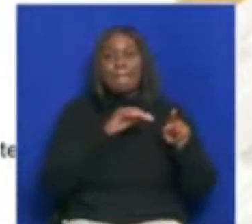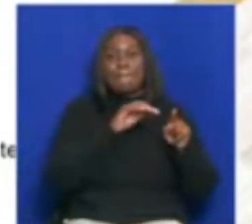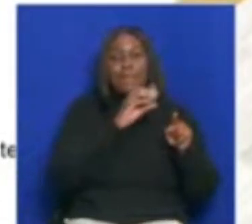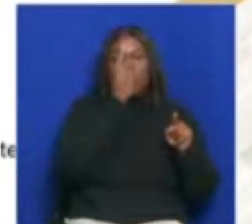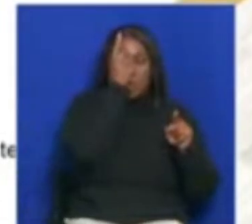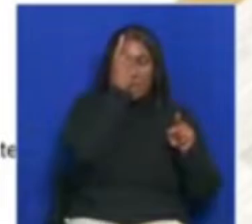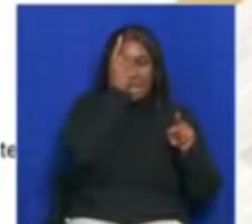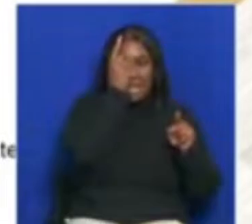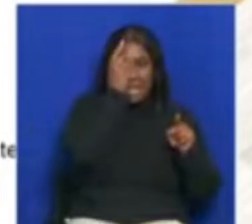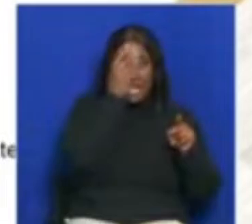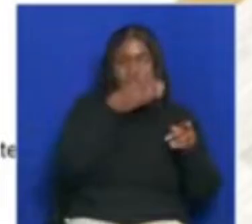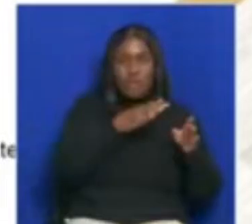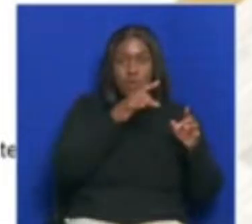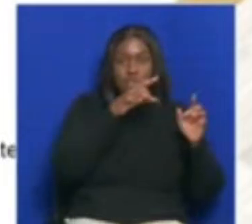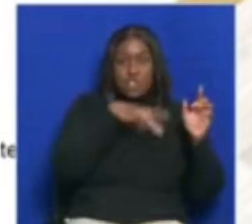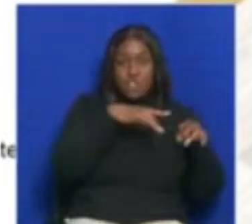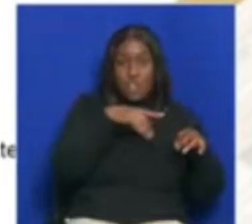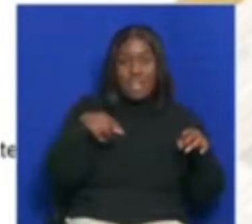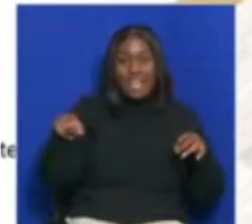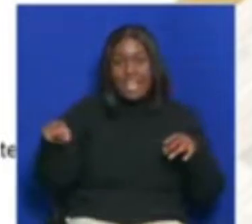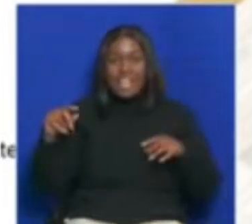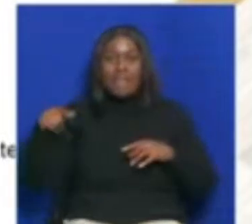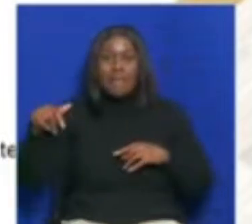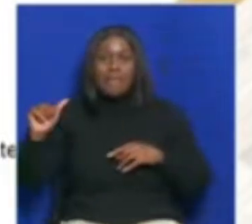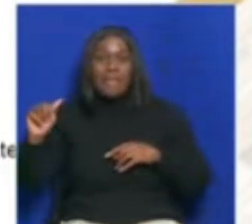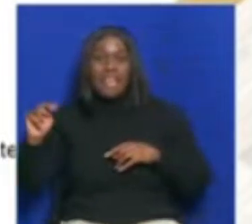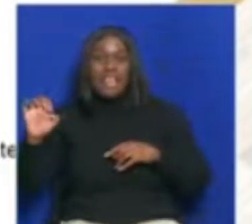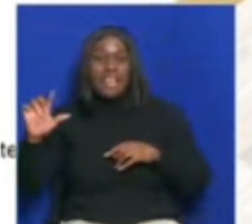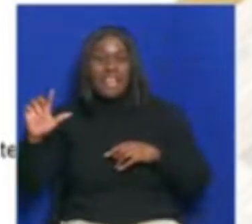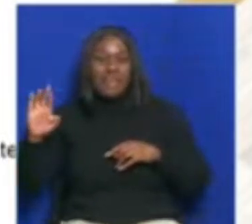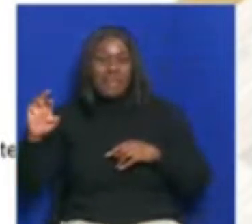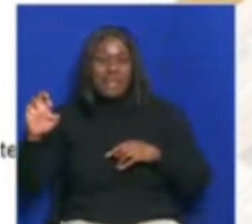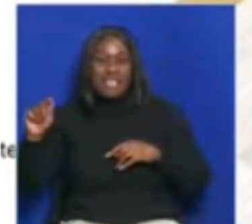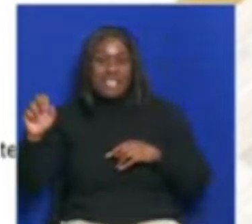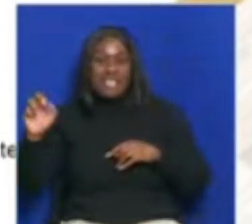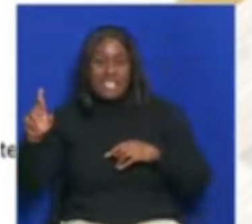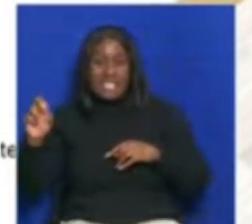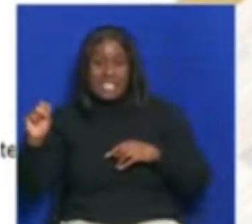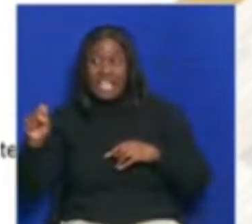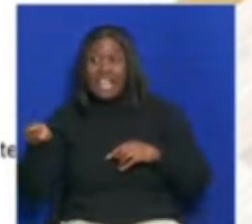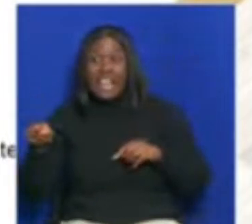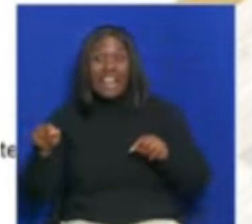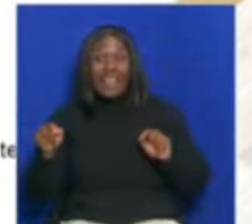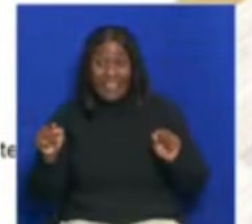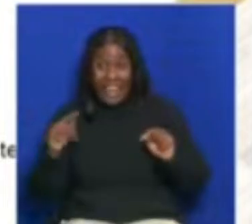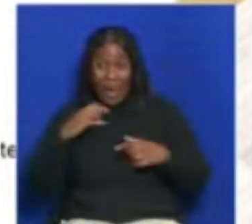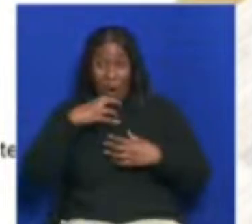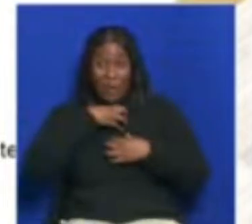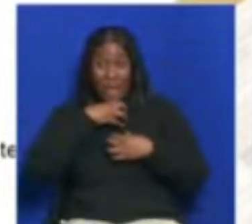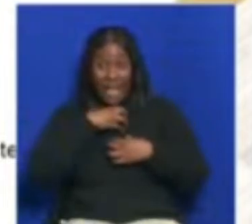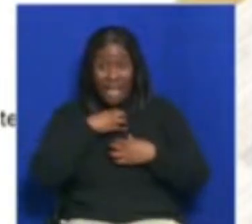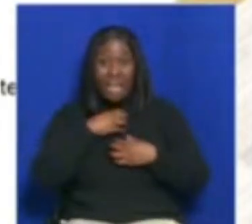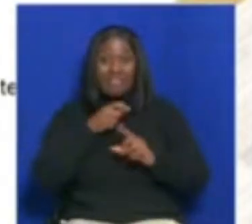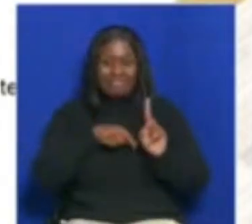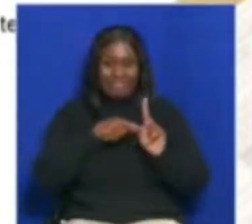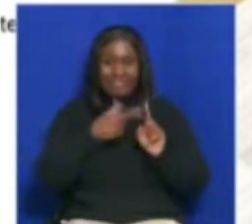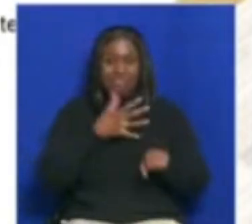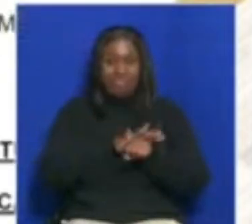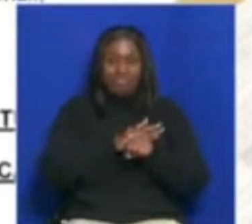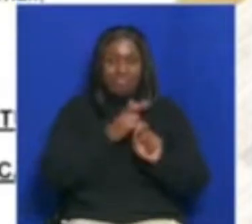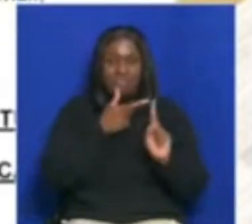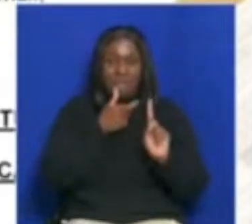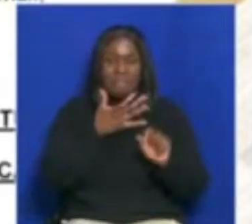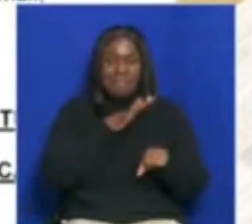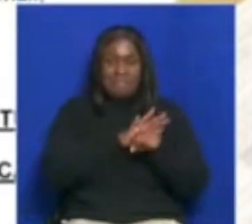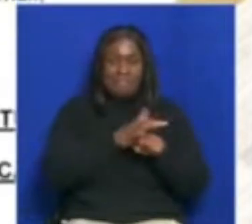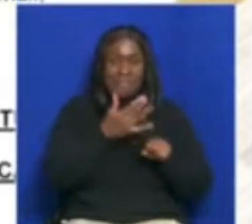shot. There is a case number there provided. Jonathan David Thomas, driver at